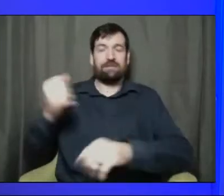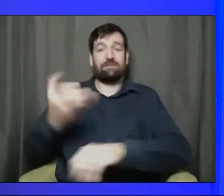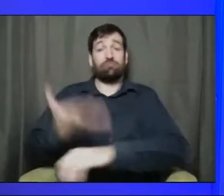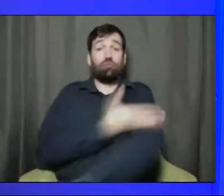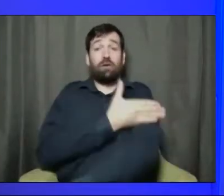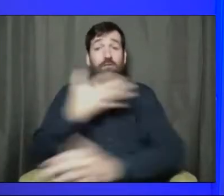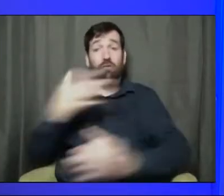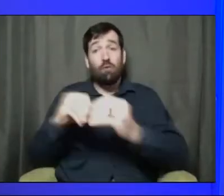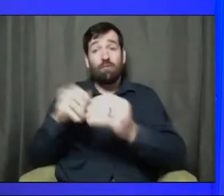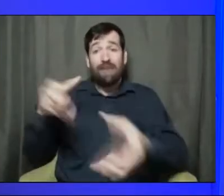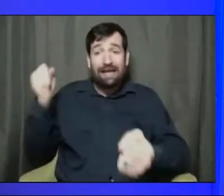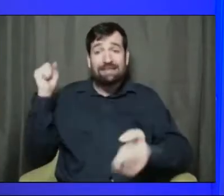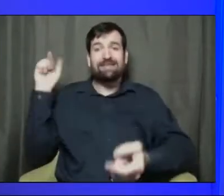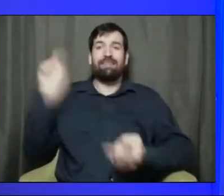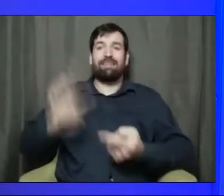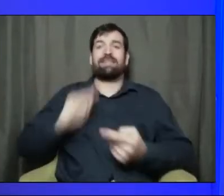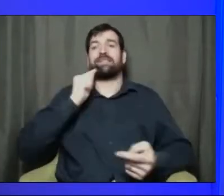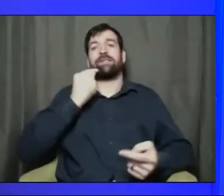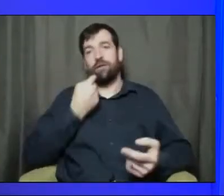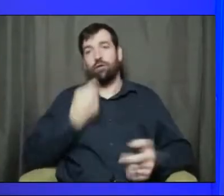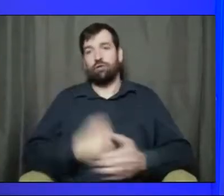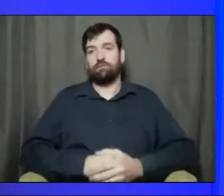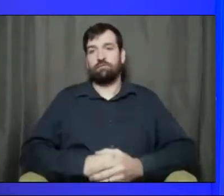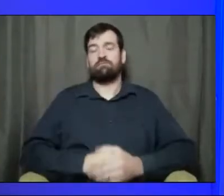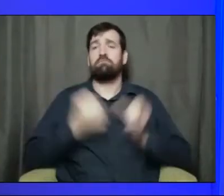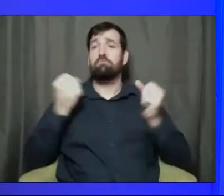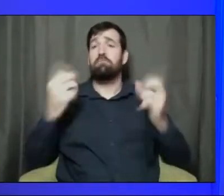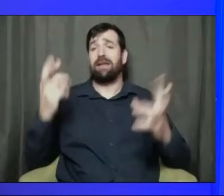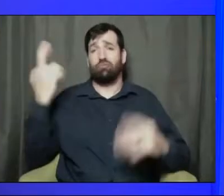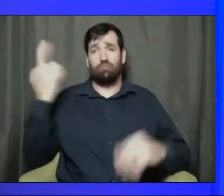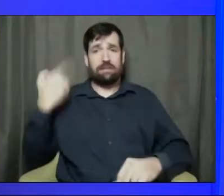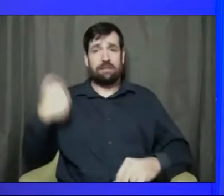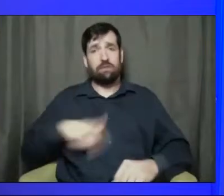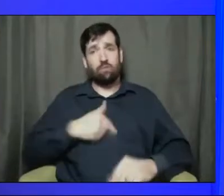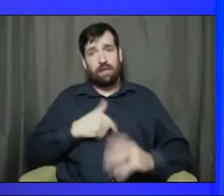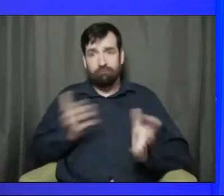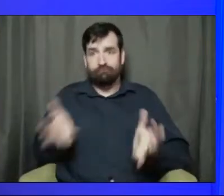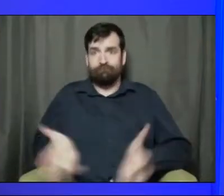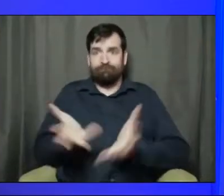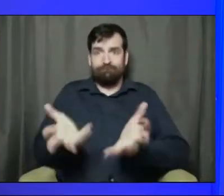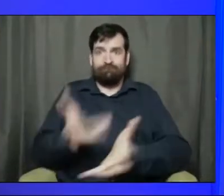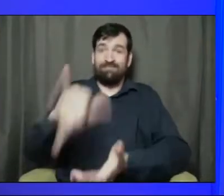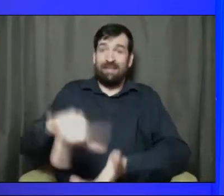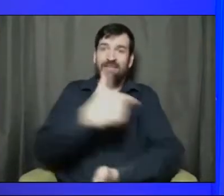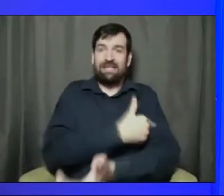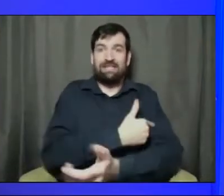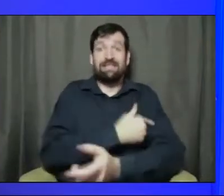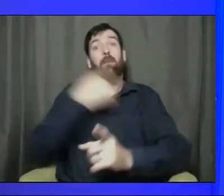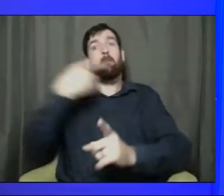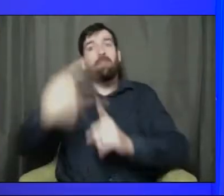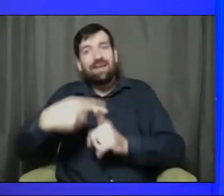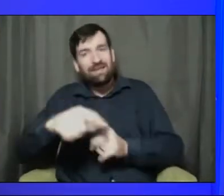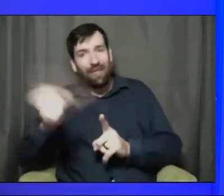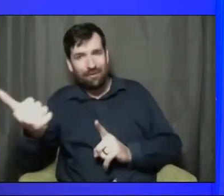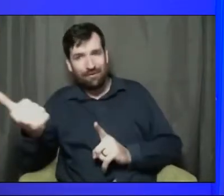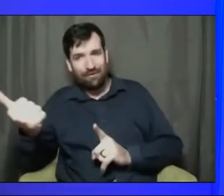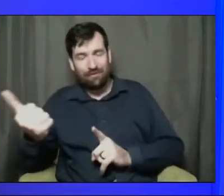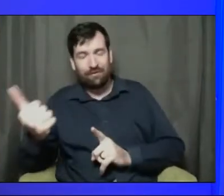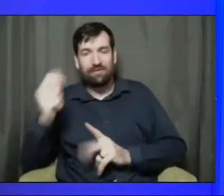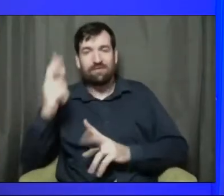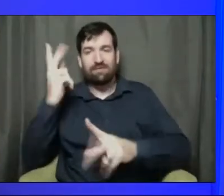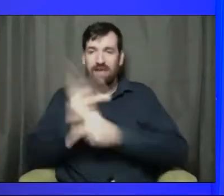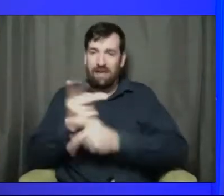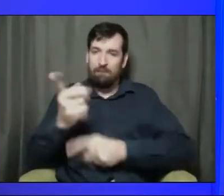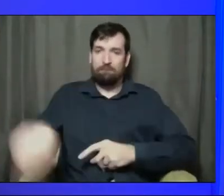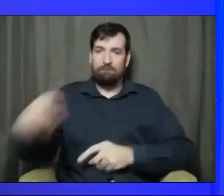severe illness. So there are a lot of reasons why we push that vaccine, among others, to keep these individuals